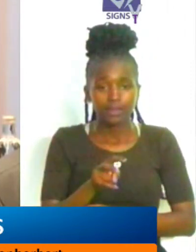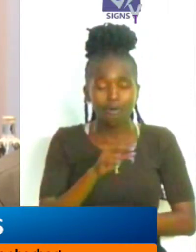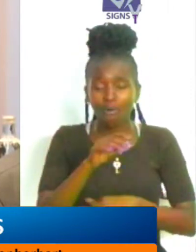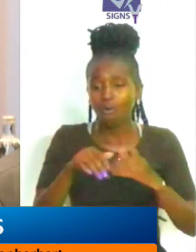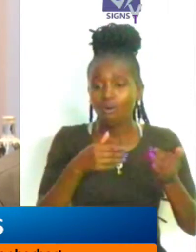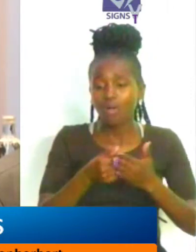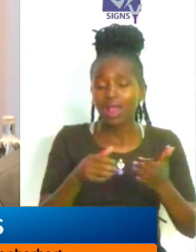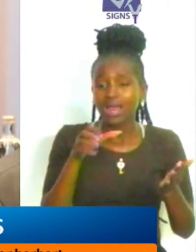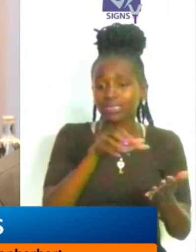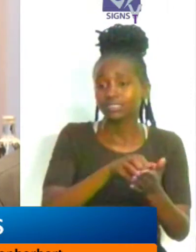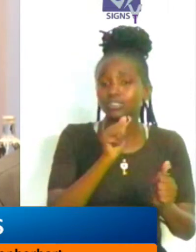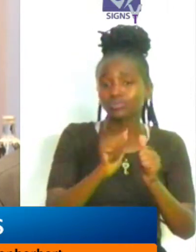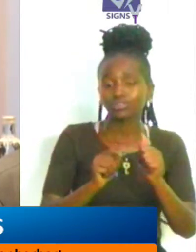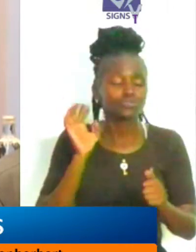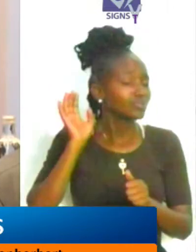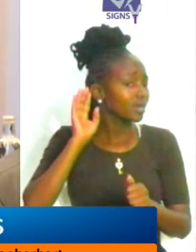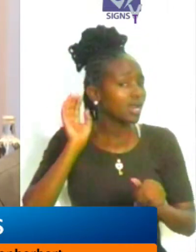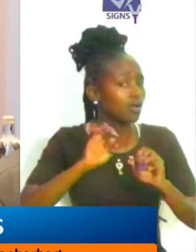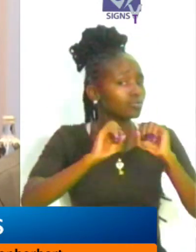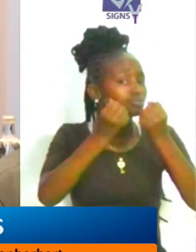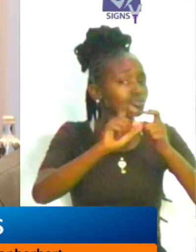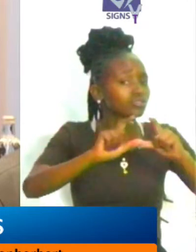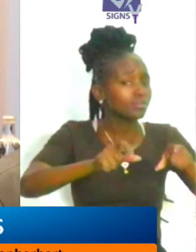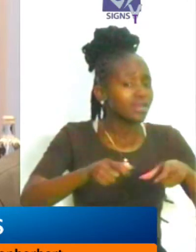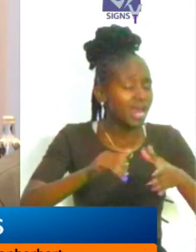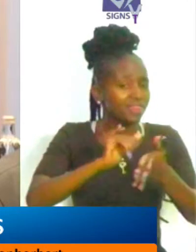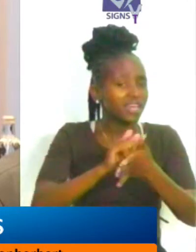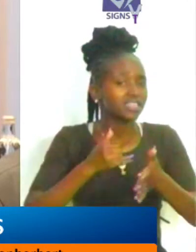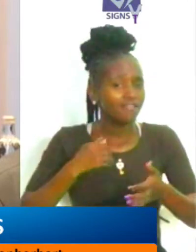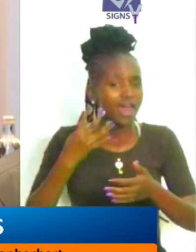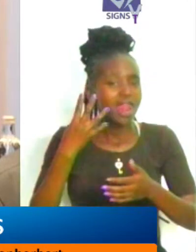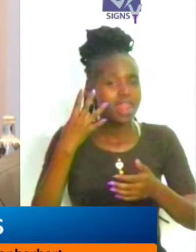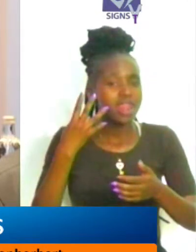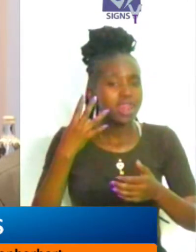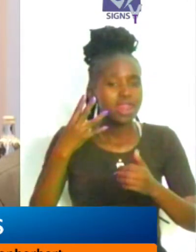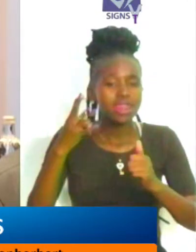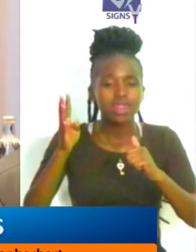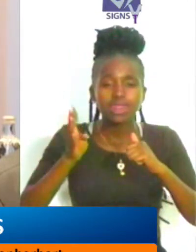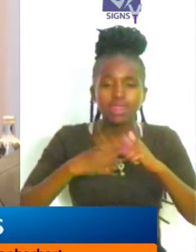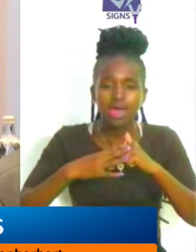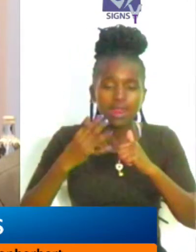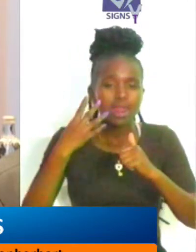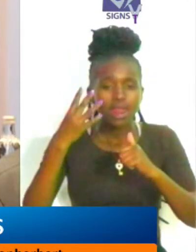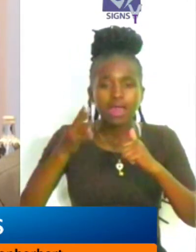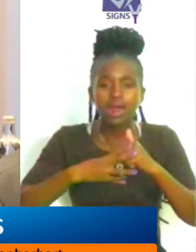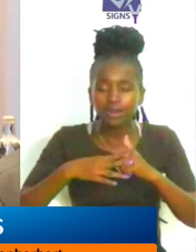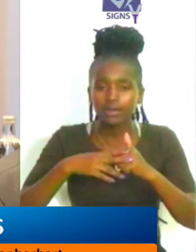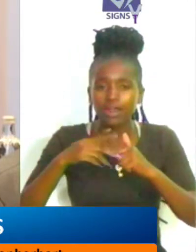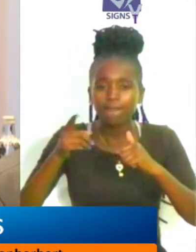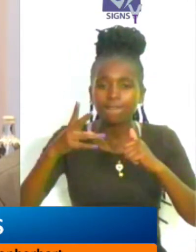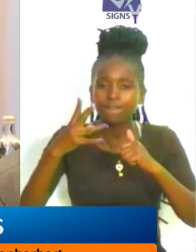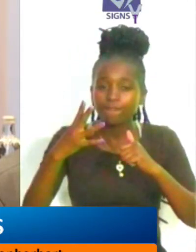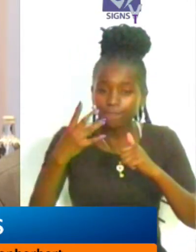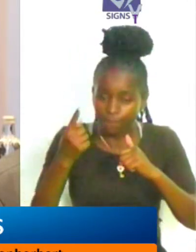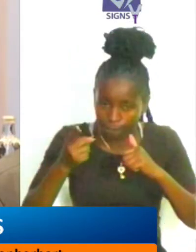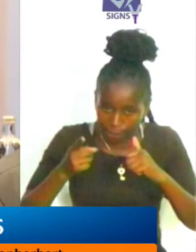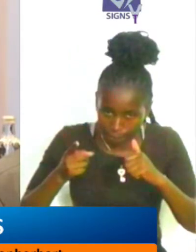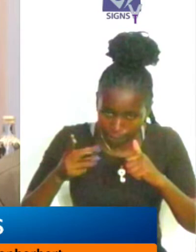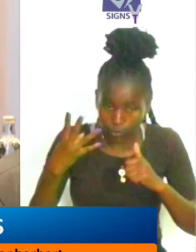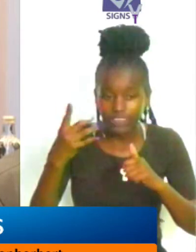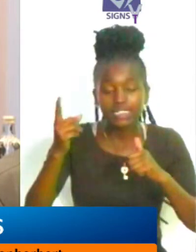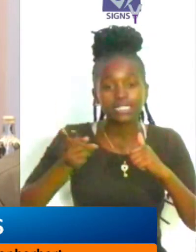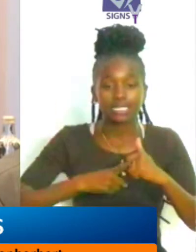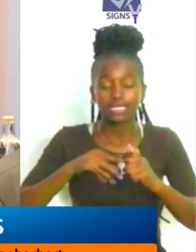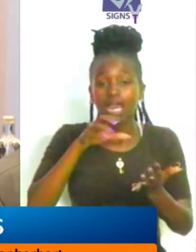the media, that there were 946 AIDS from Kisii and Nyamira counties was